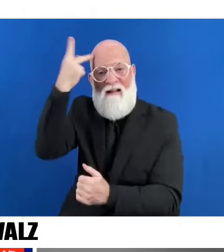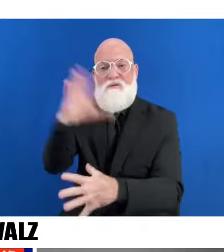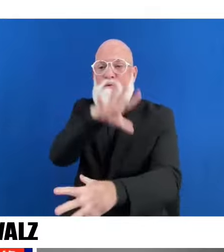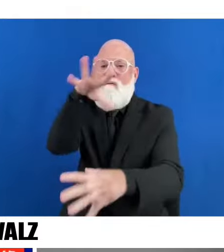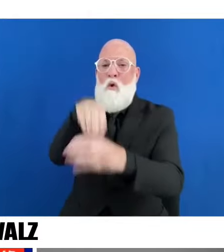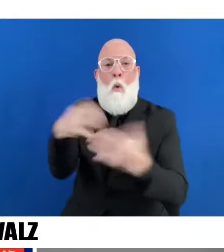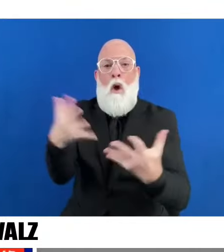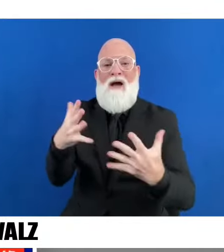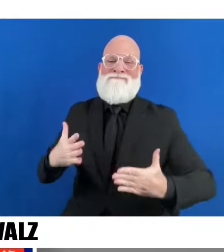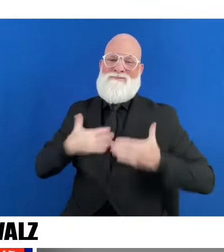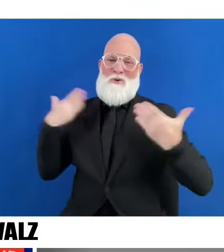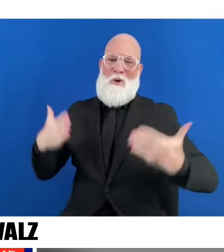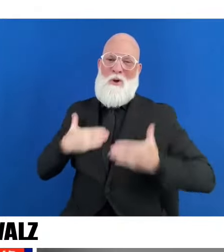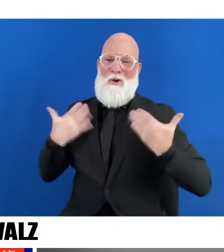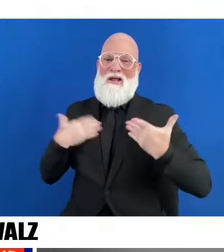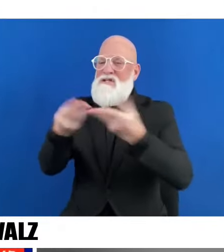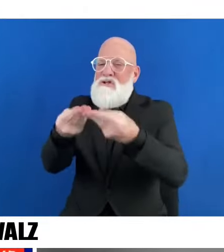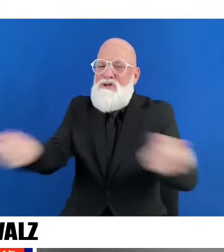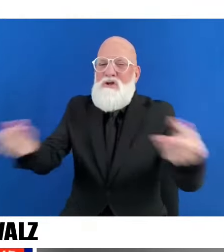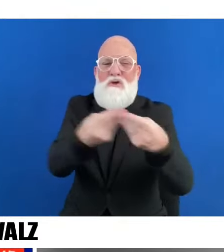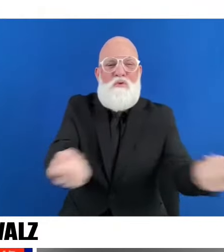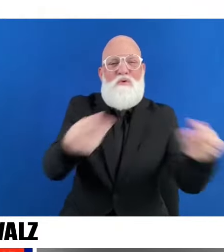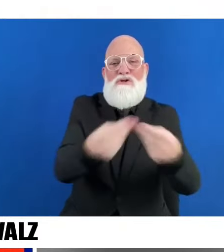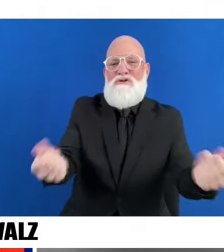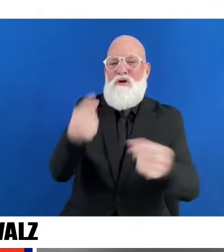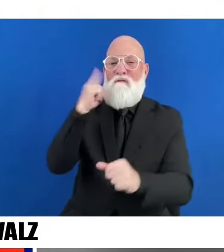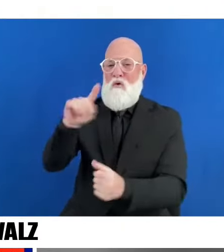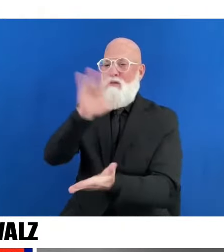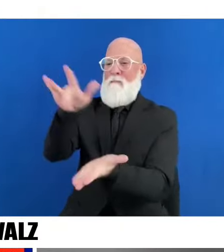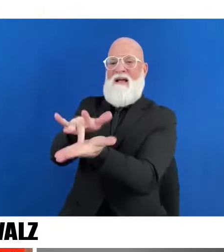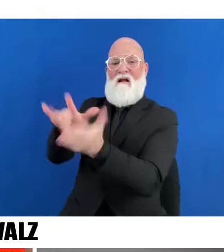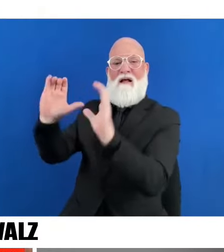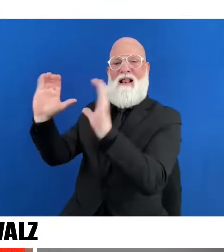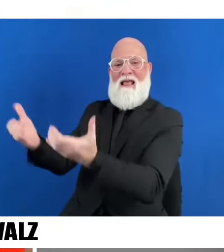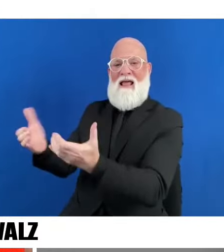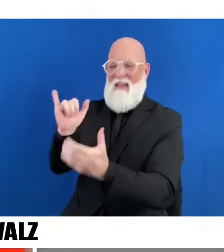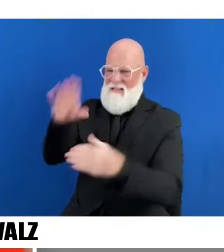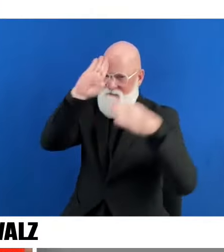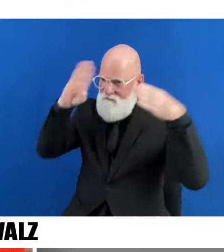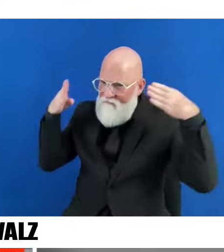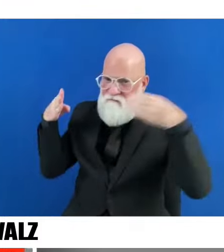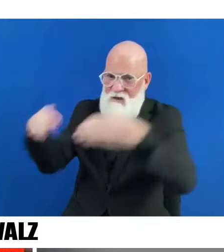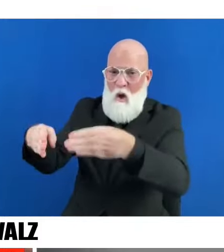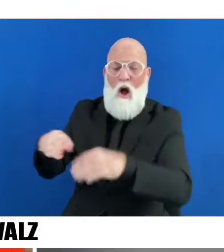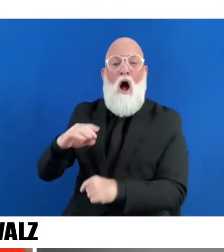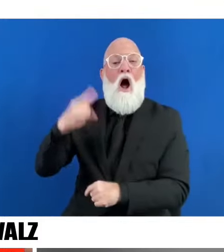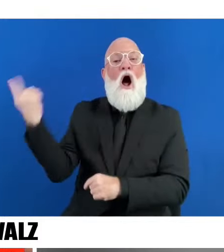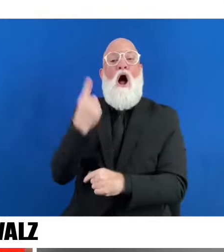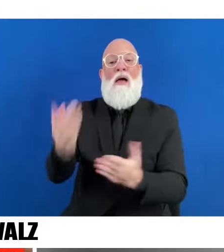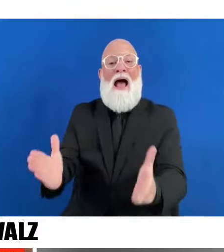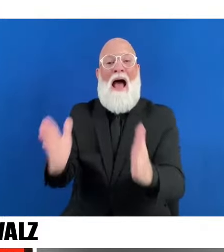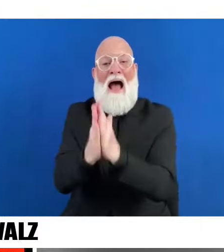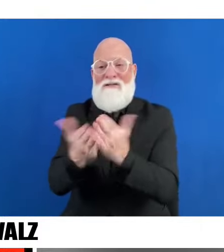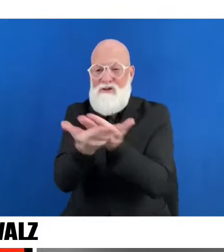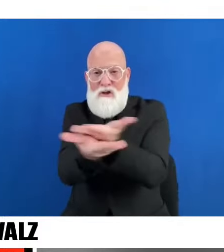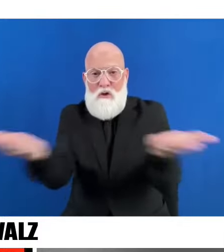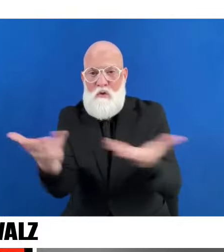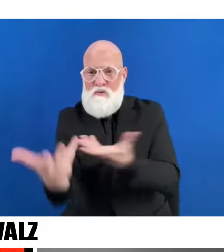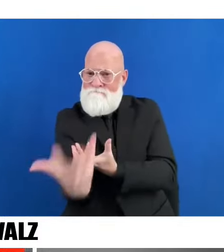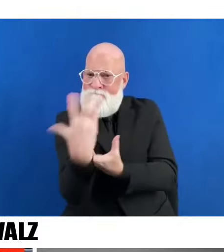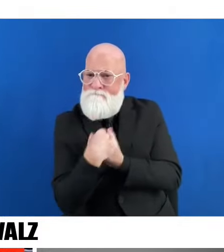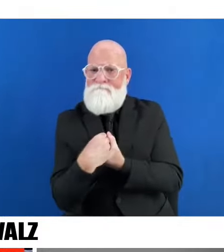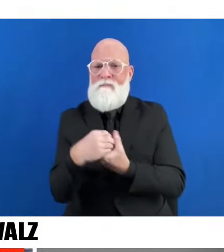she's centering you at the heart of that. All the while asking everyone, join this movement, make your voices heard.